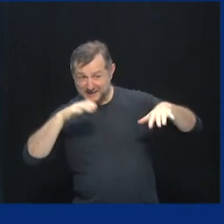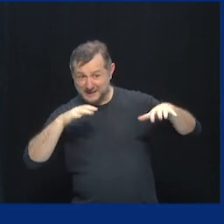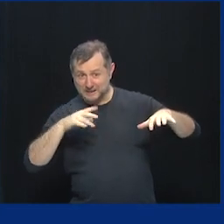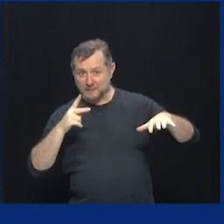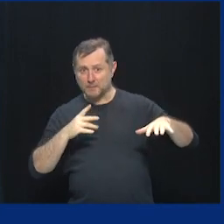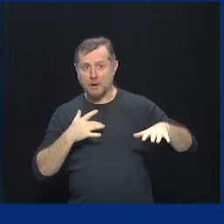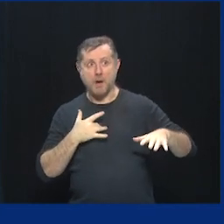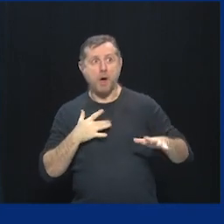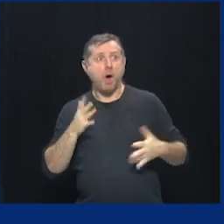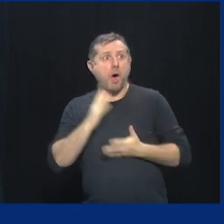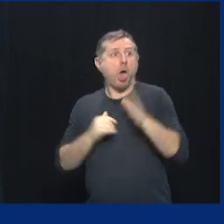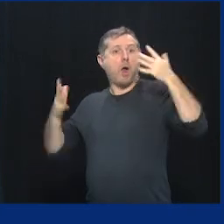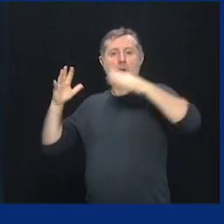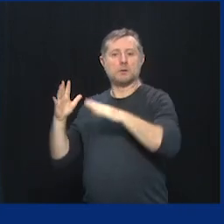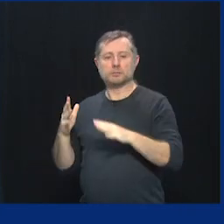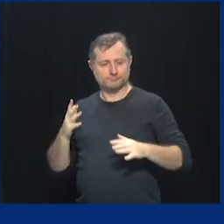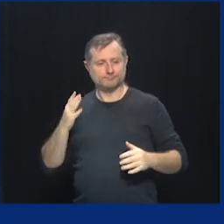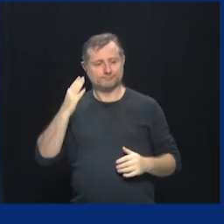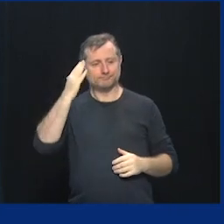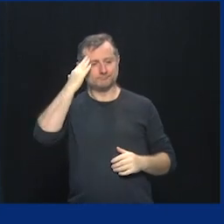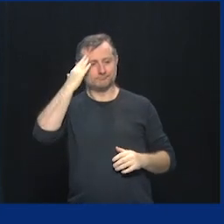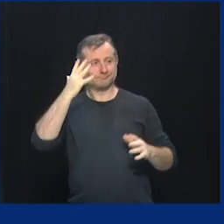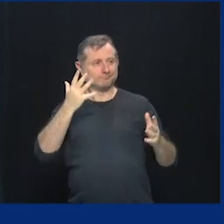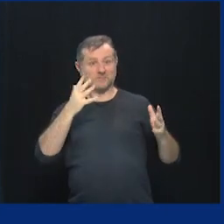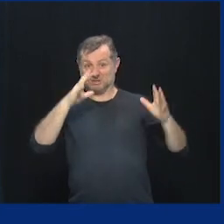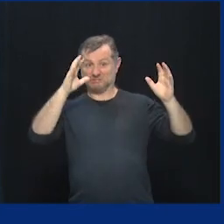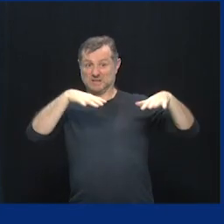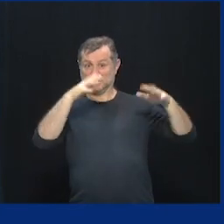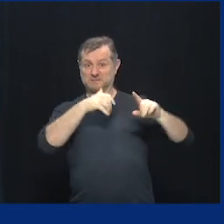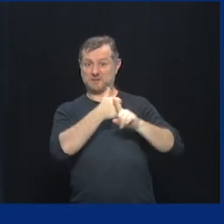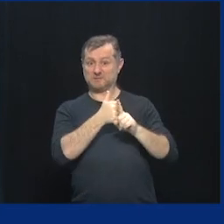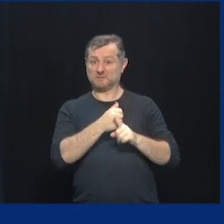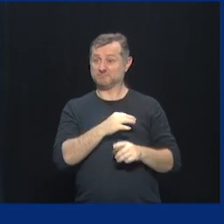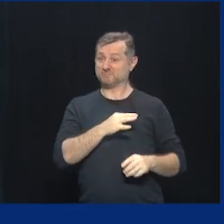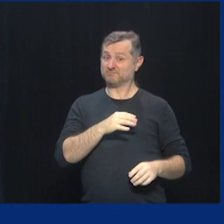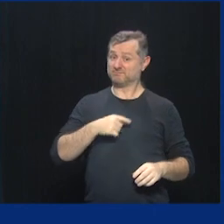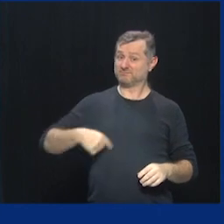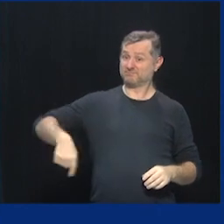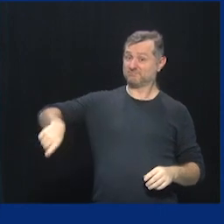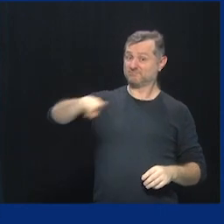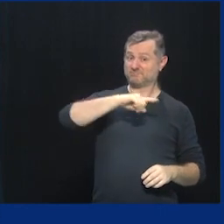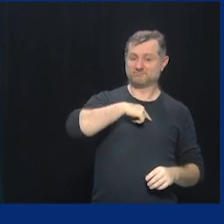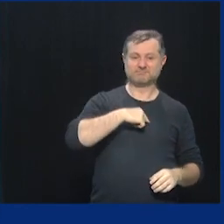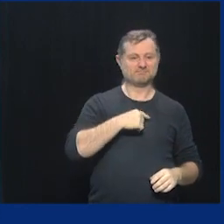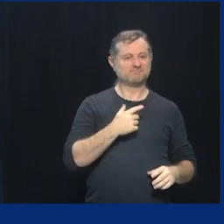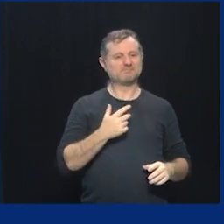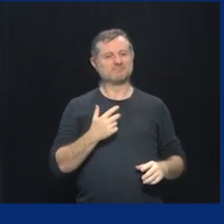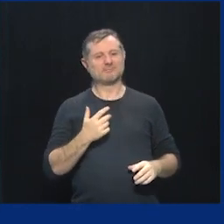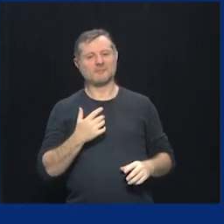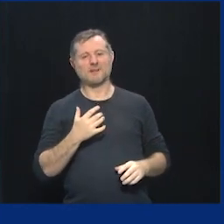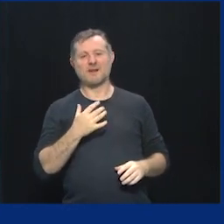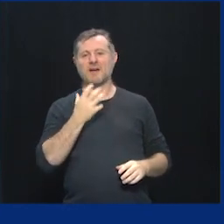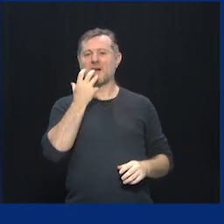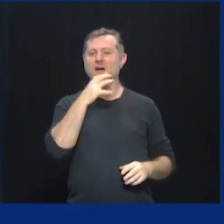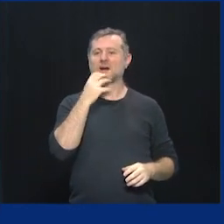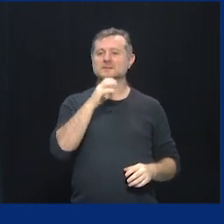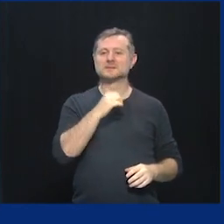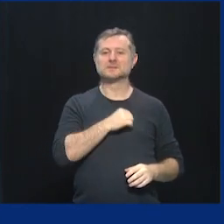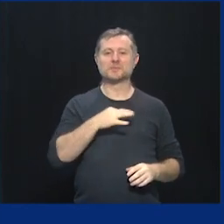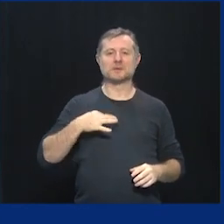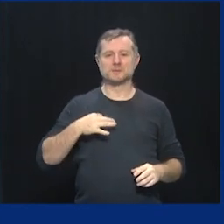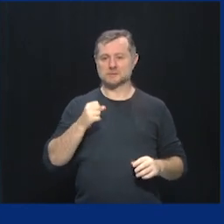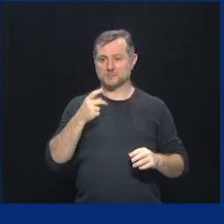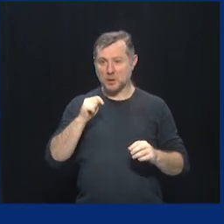my staff and I, we have the hot spots, as the borough president knows. You call over here, you call certain areas